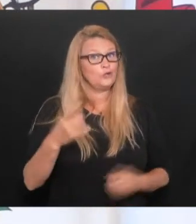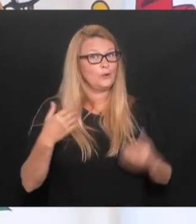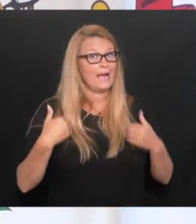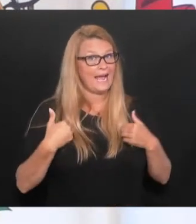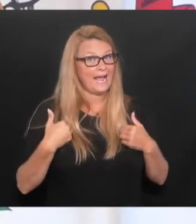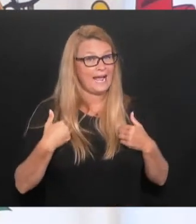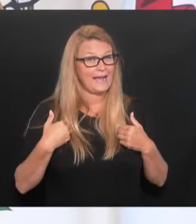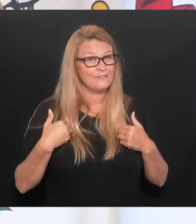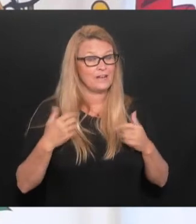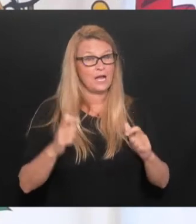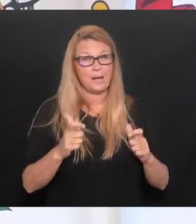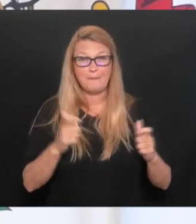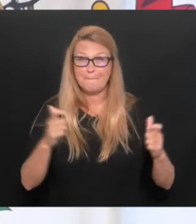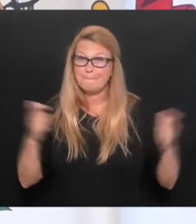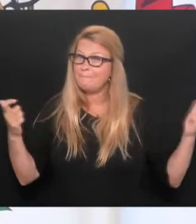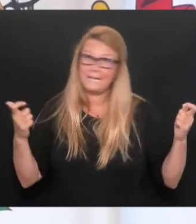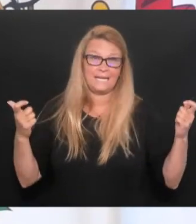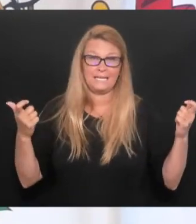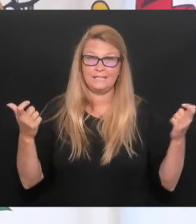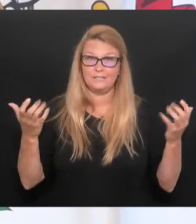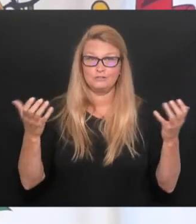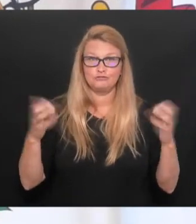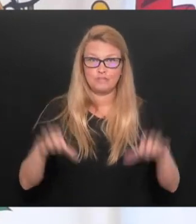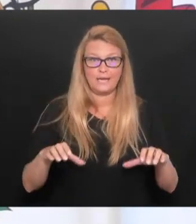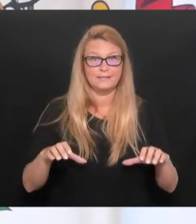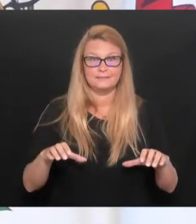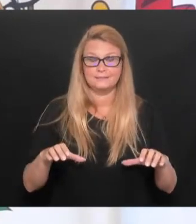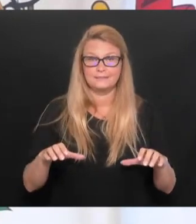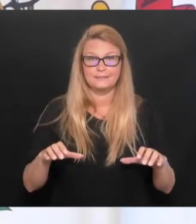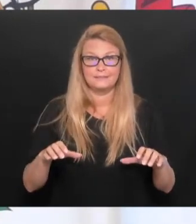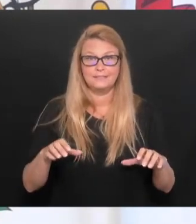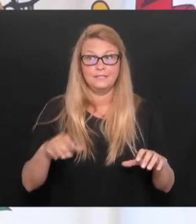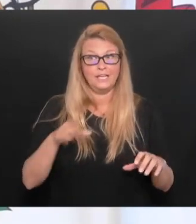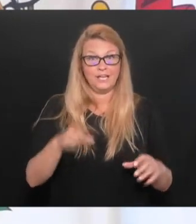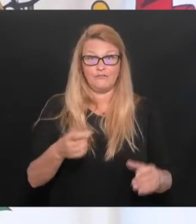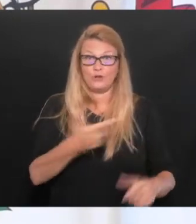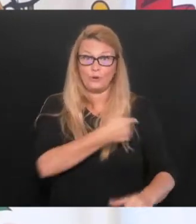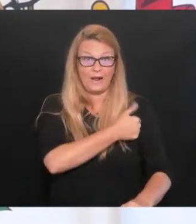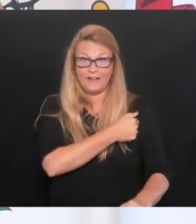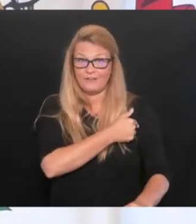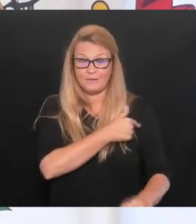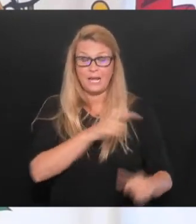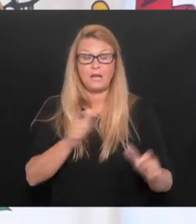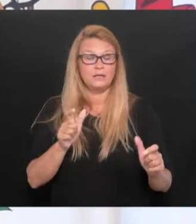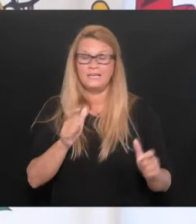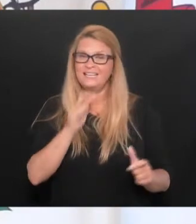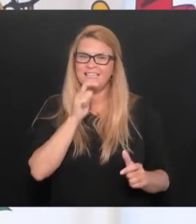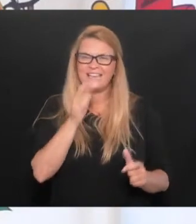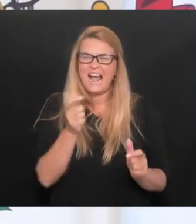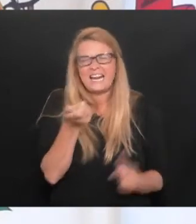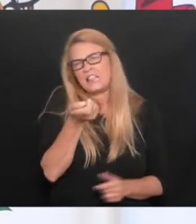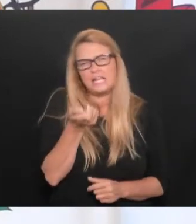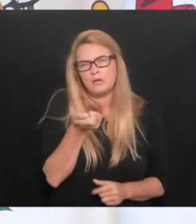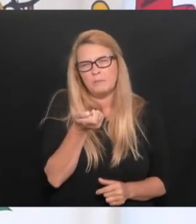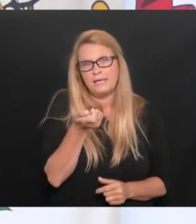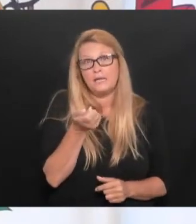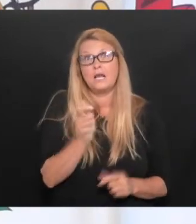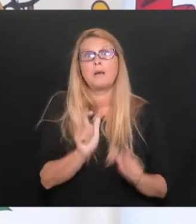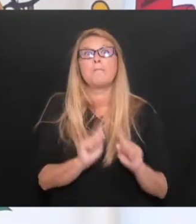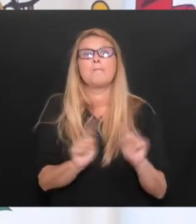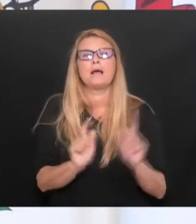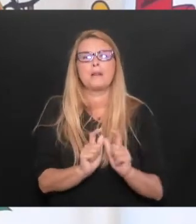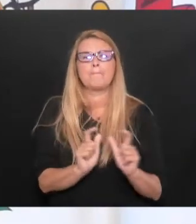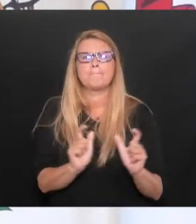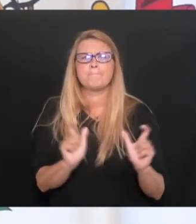an incredible chance, if you haven't been vaccinated, not a kind of chance,